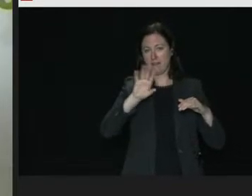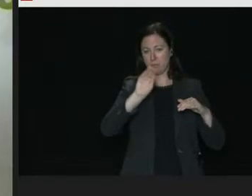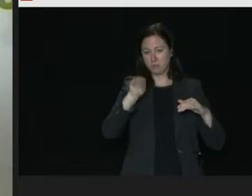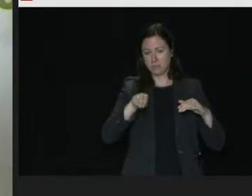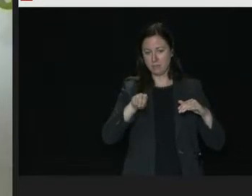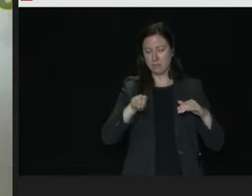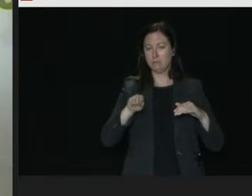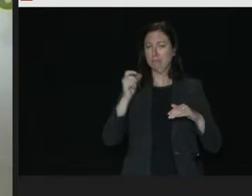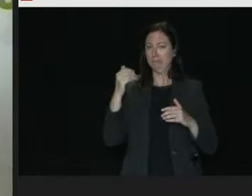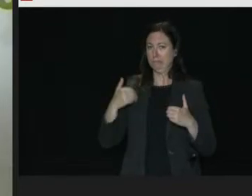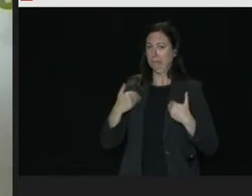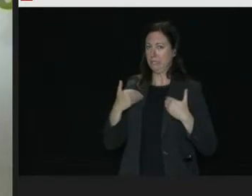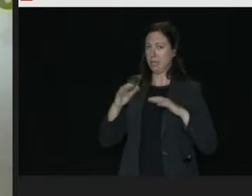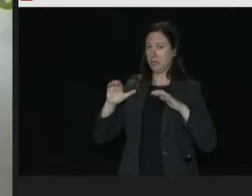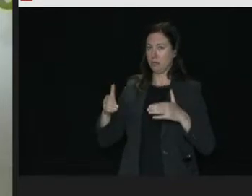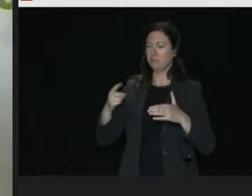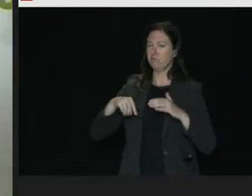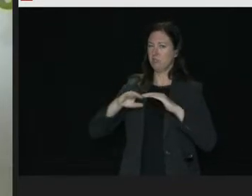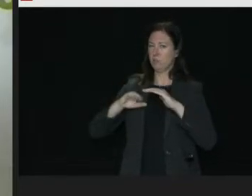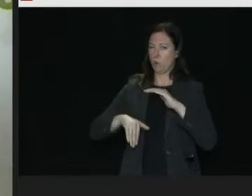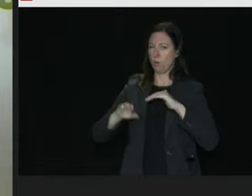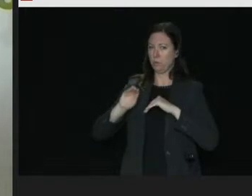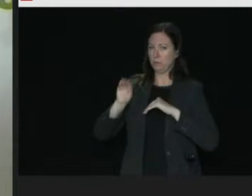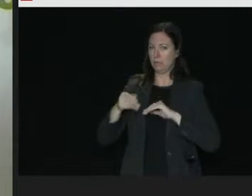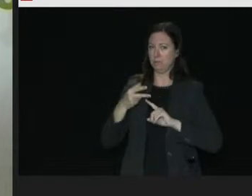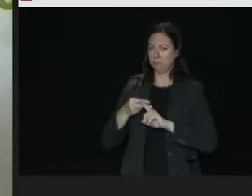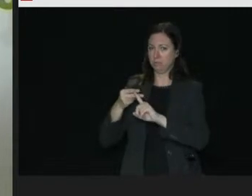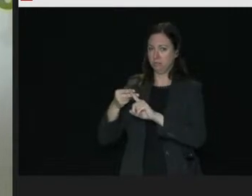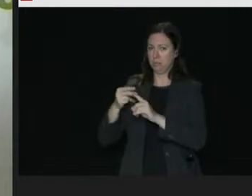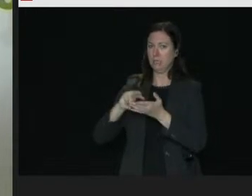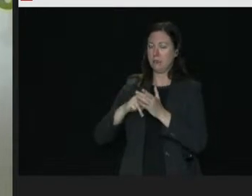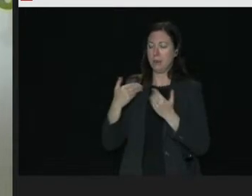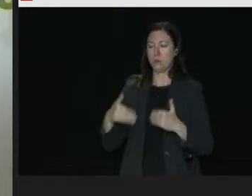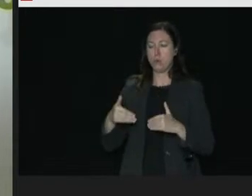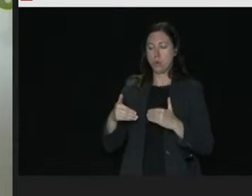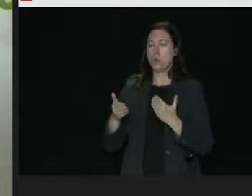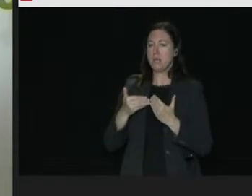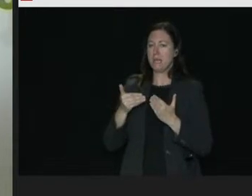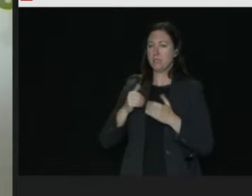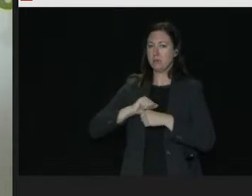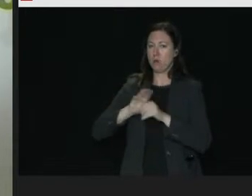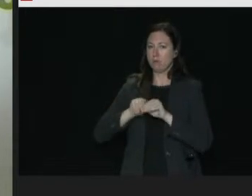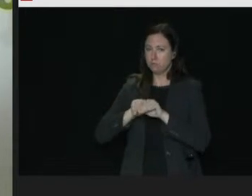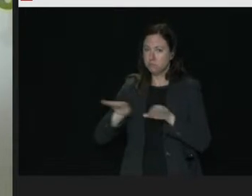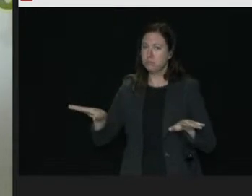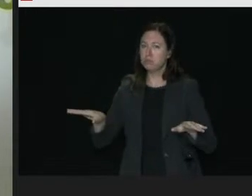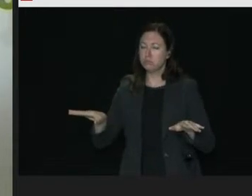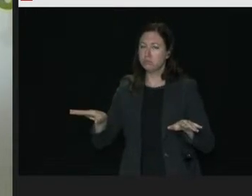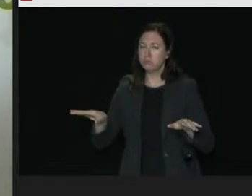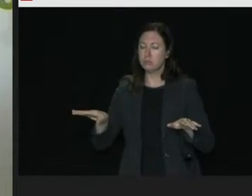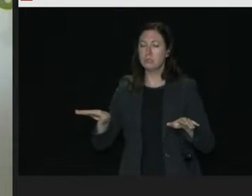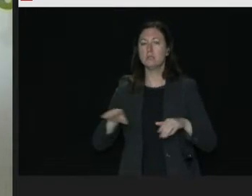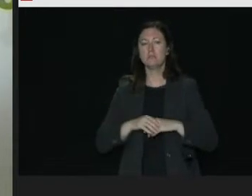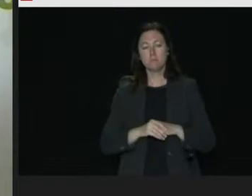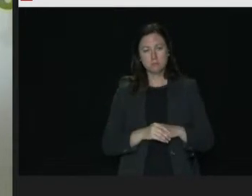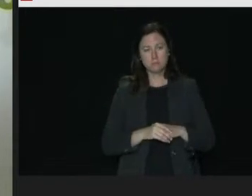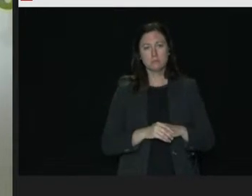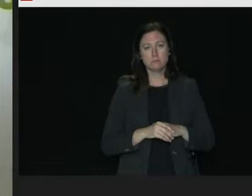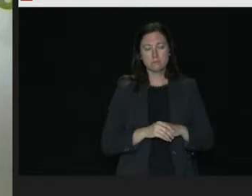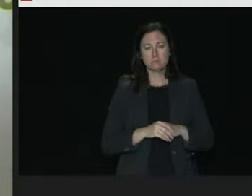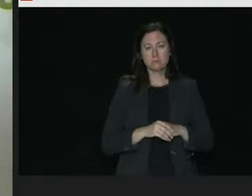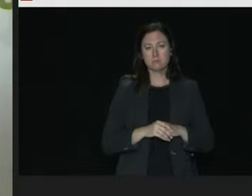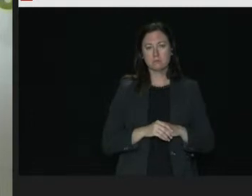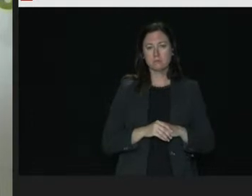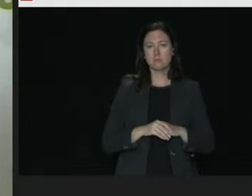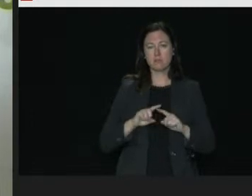in the younger age groups, leaving a significant protection gap. Not surprisingly, infection rates continue to be highest